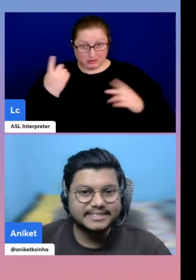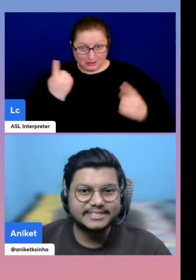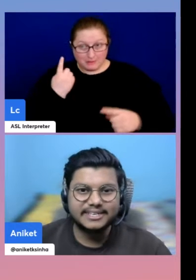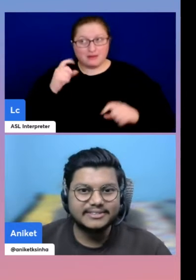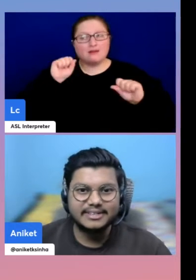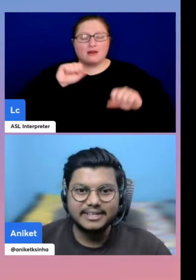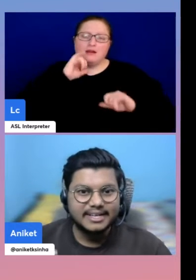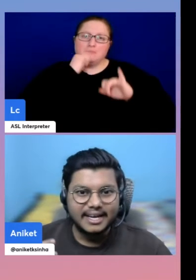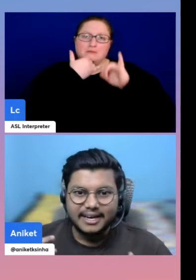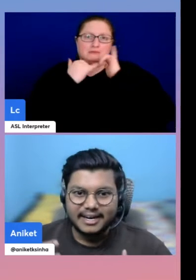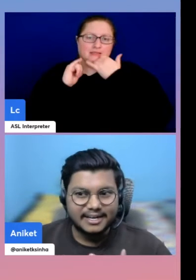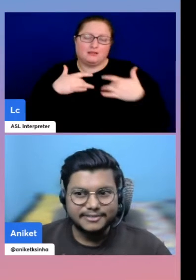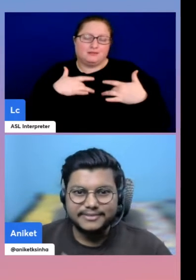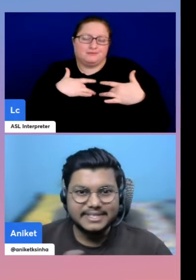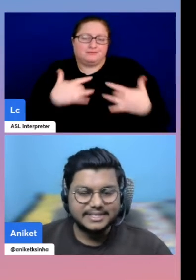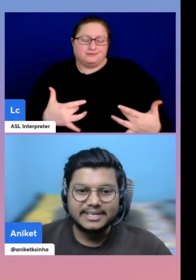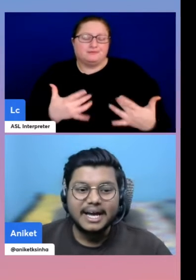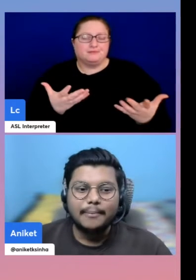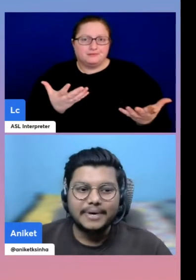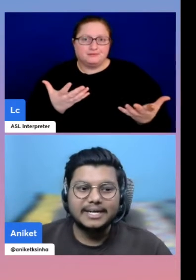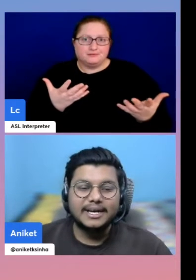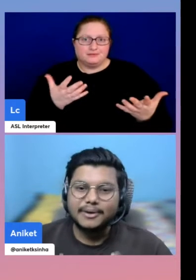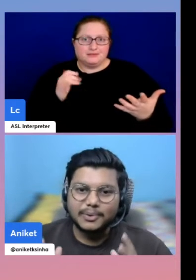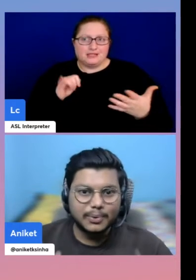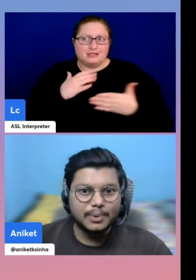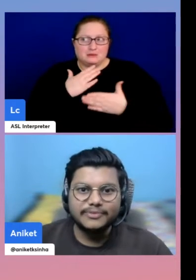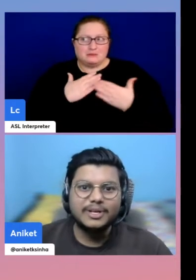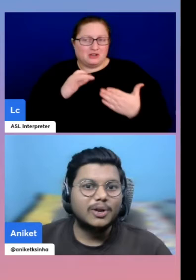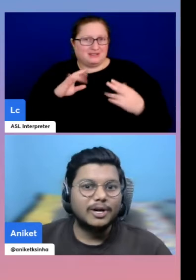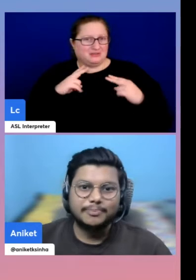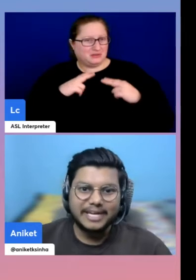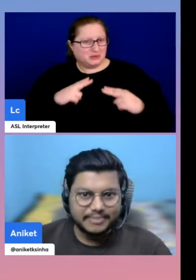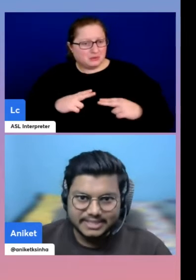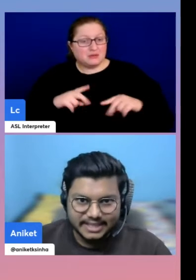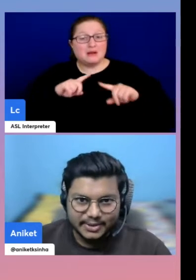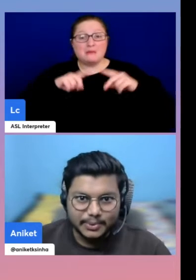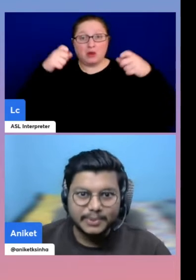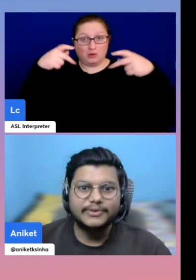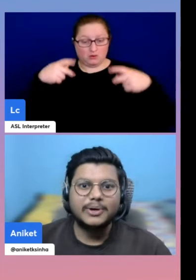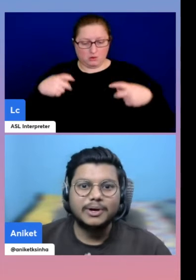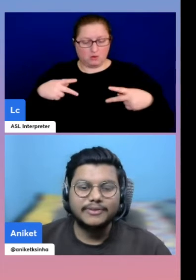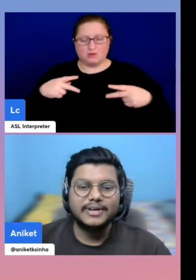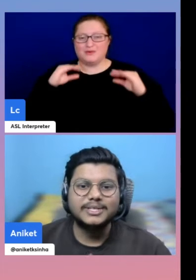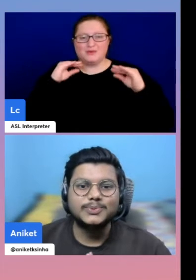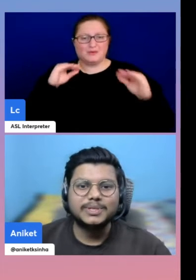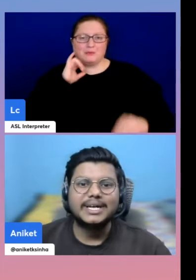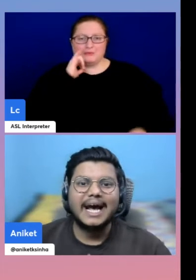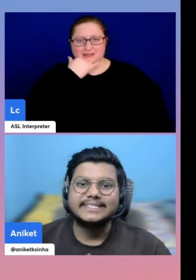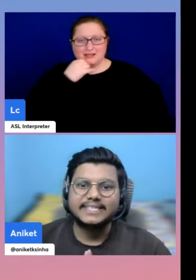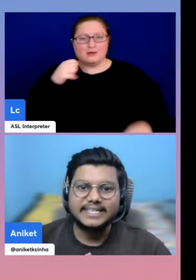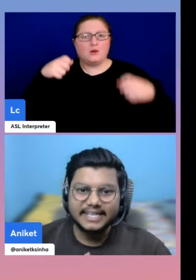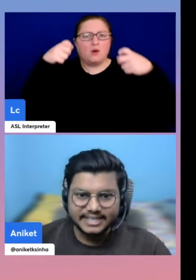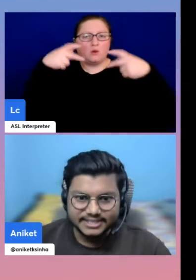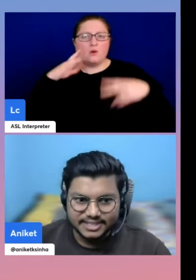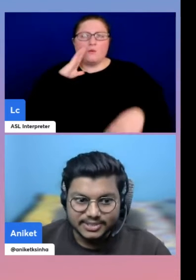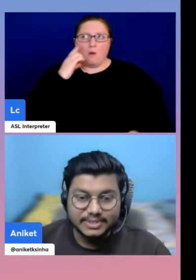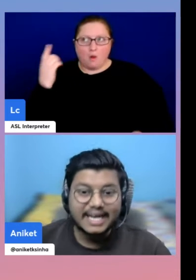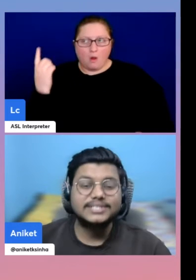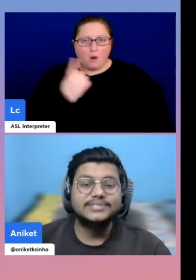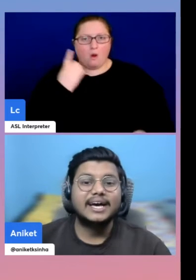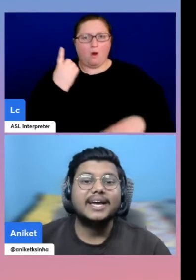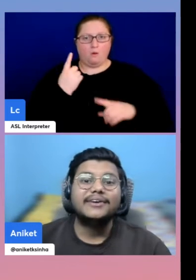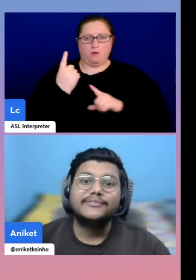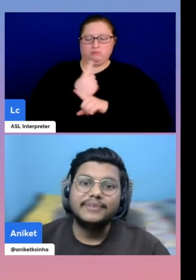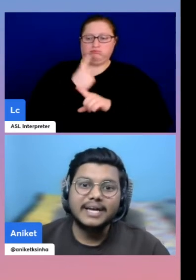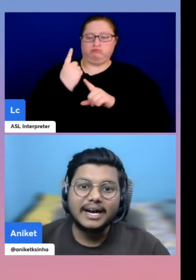mistake. It is a general feature, but code will not make mistake. Code will always work as it is. So